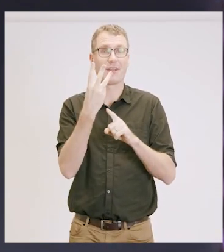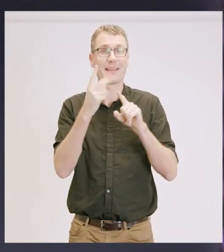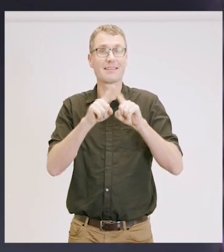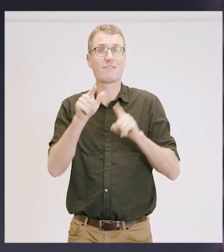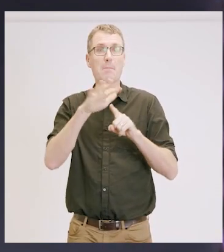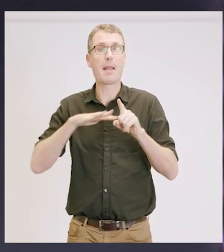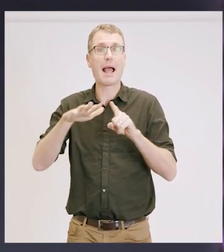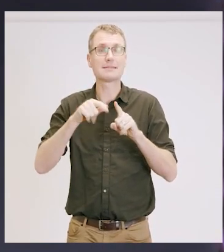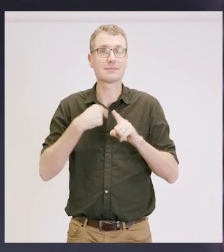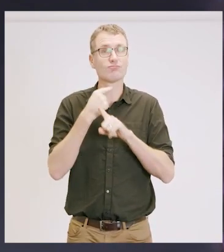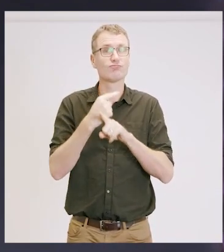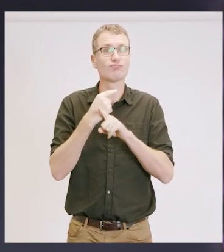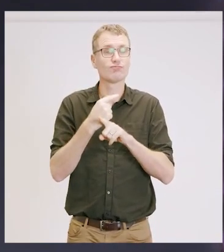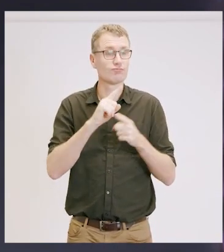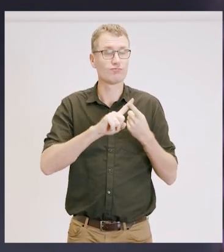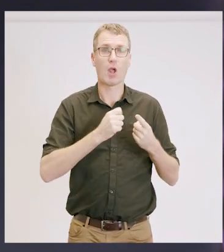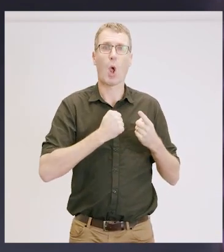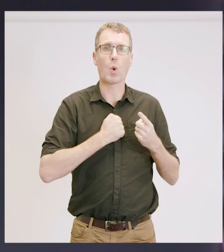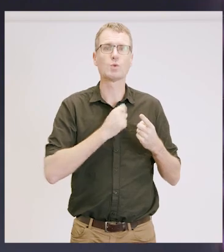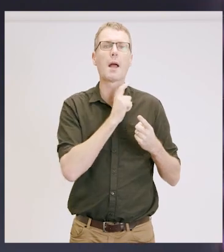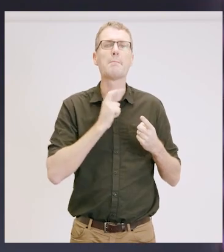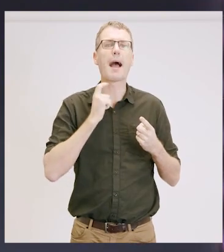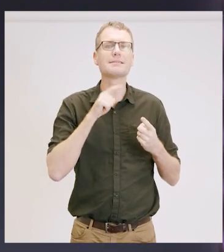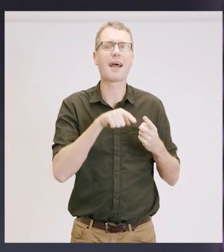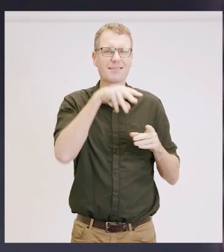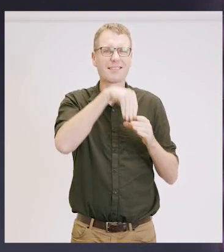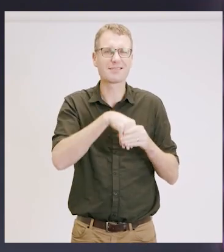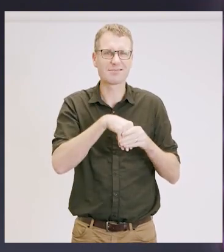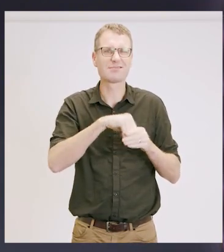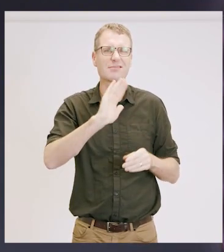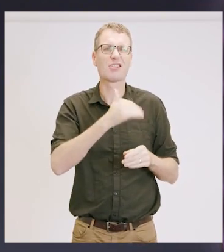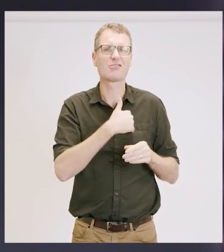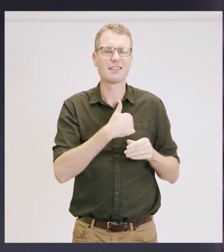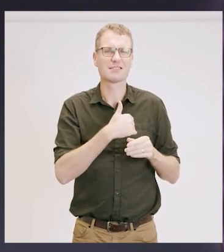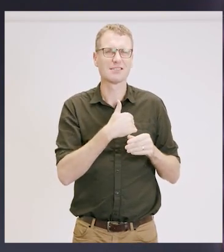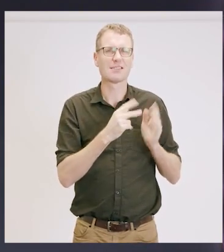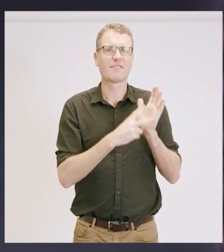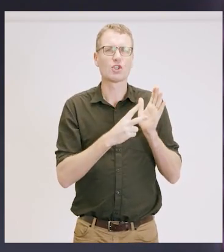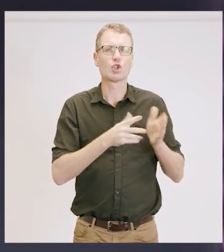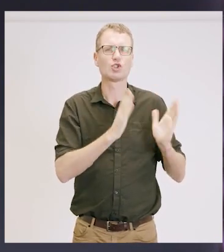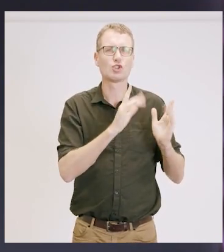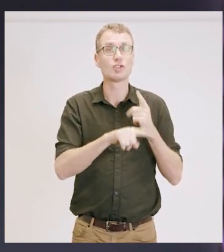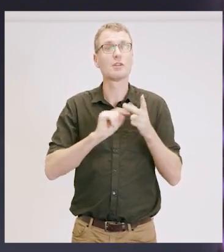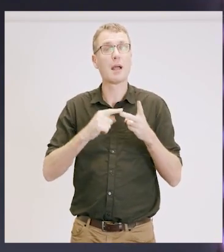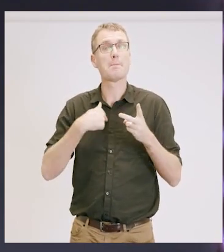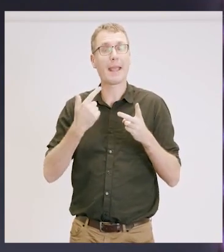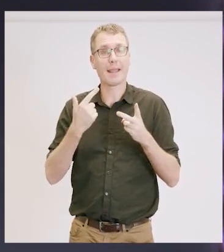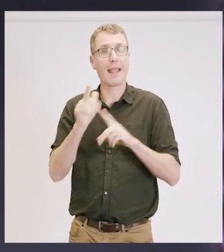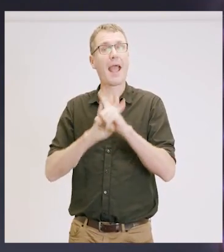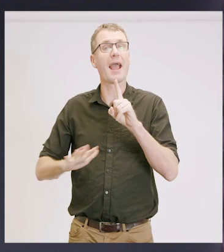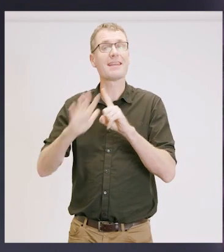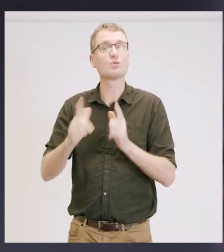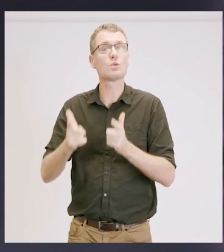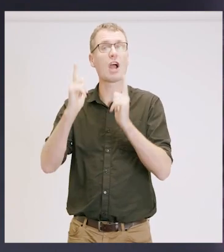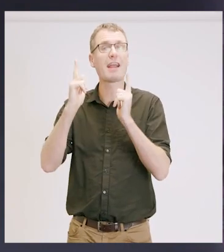Church, you probably know I'm the National Director of the Vineyard Churches of New Zealand, and God's brought it up in that forum as well, our national